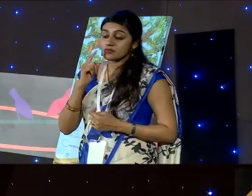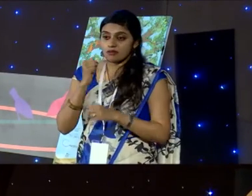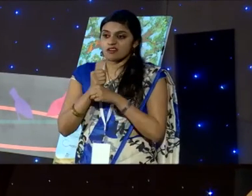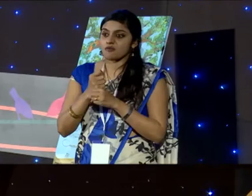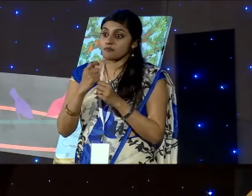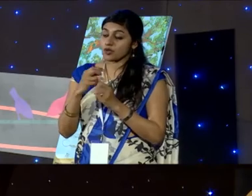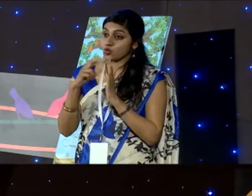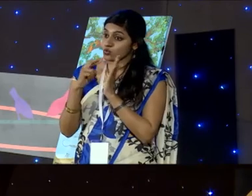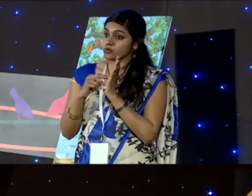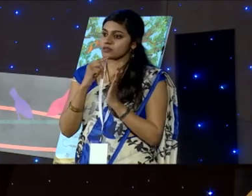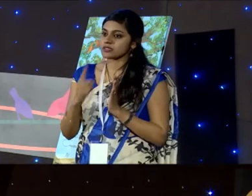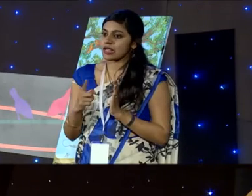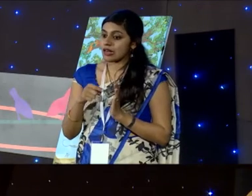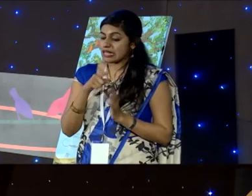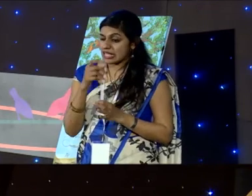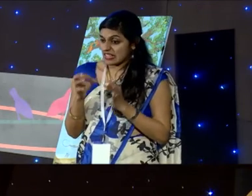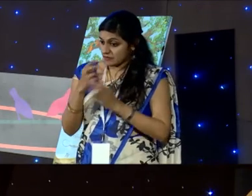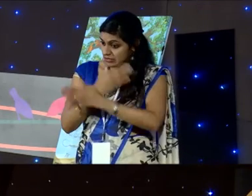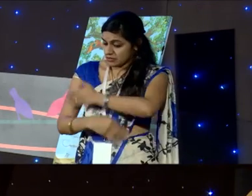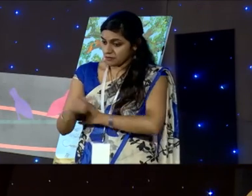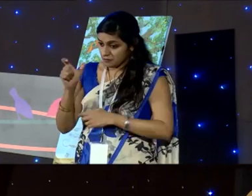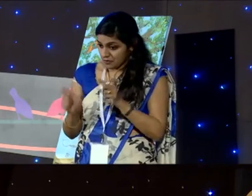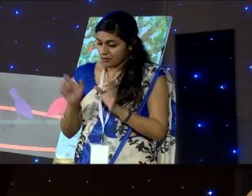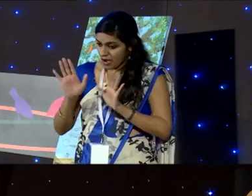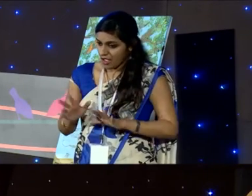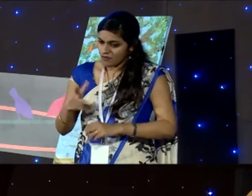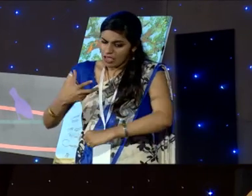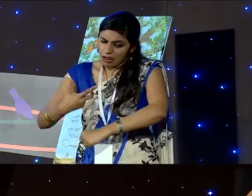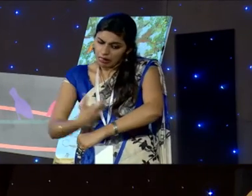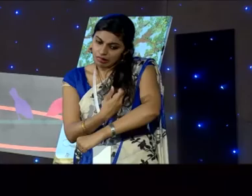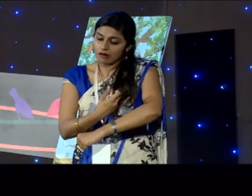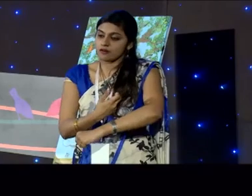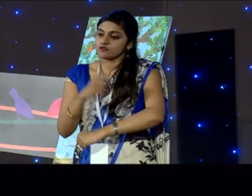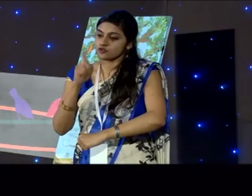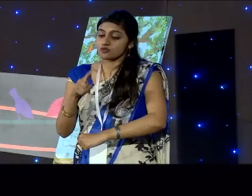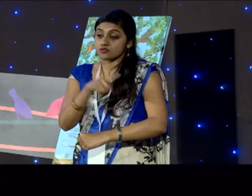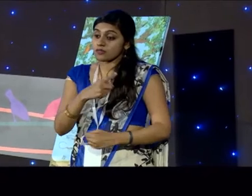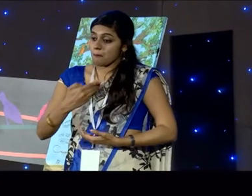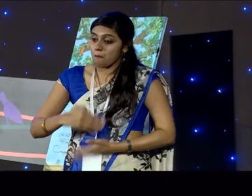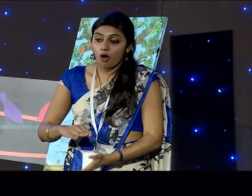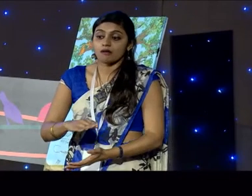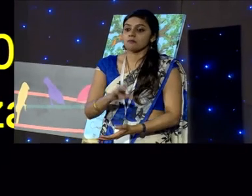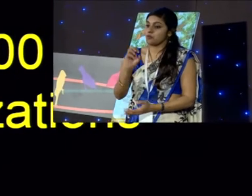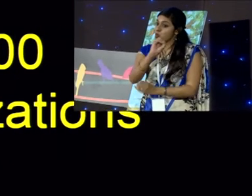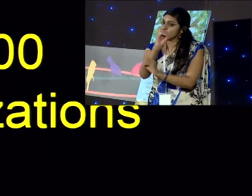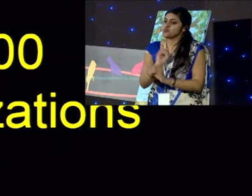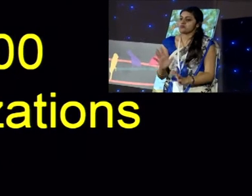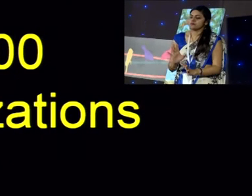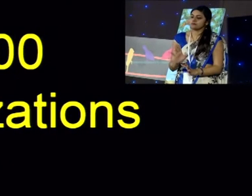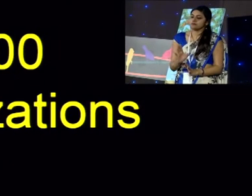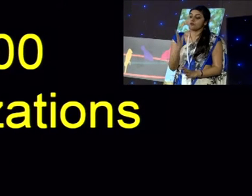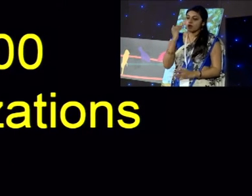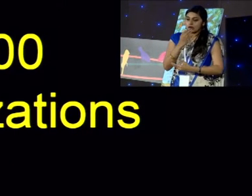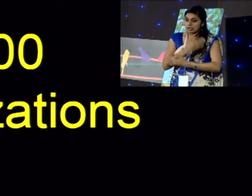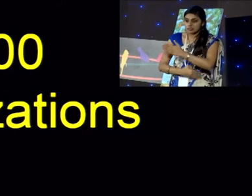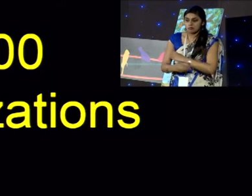genes. This was the concept of eugenics. And when Hitler came to power in 1933, the first law that